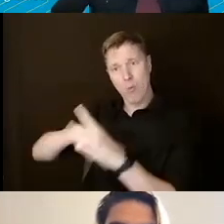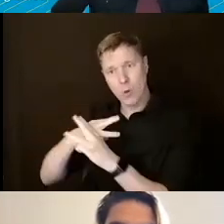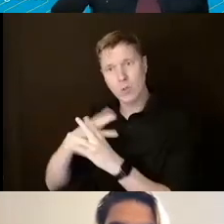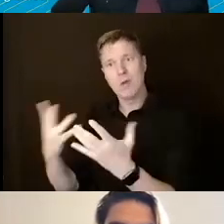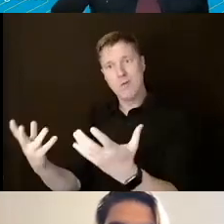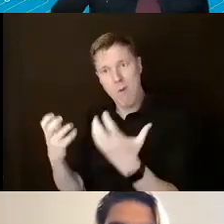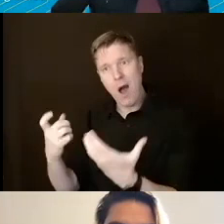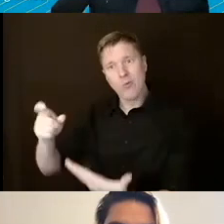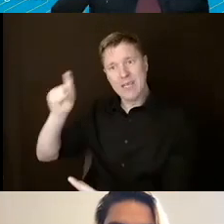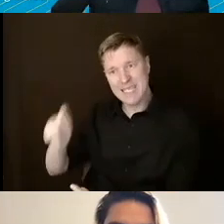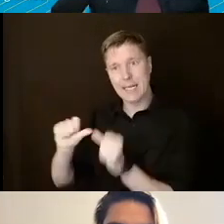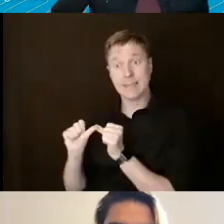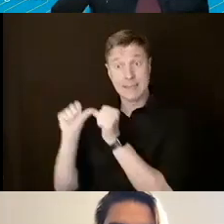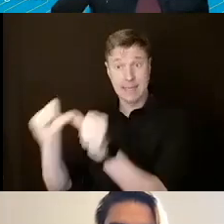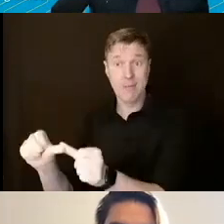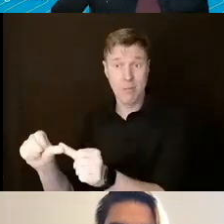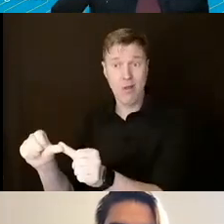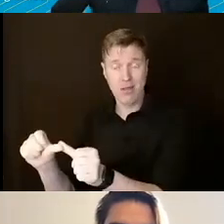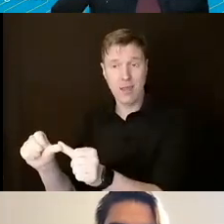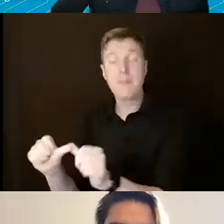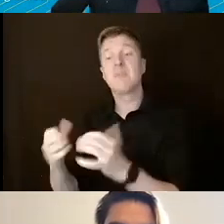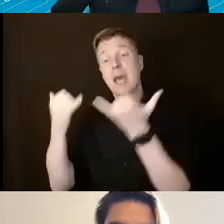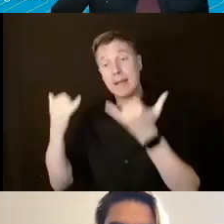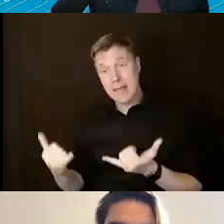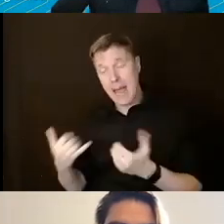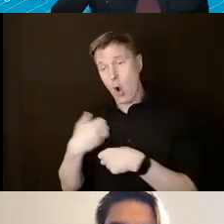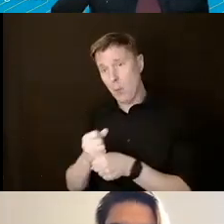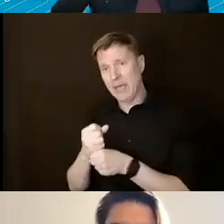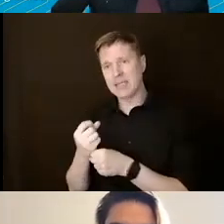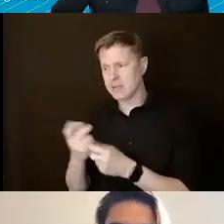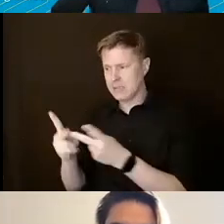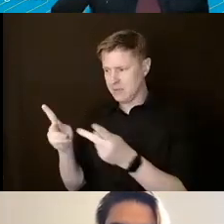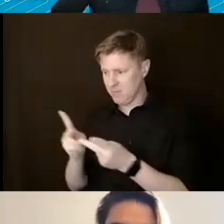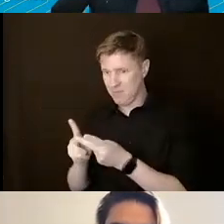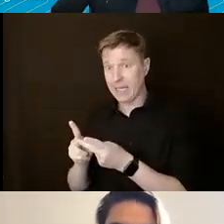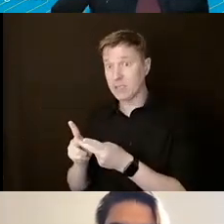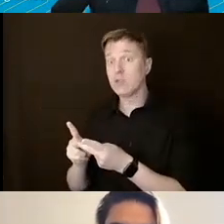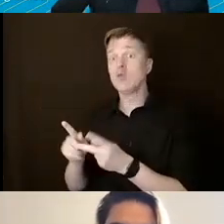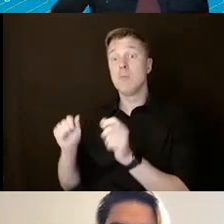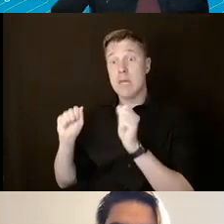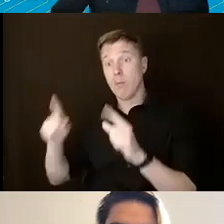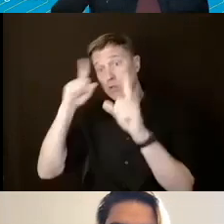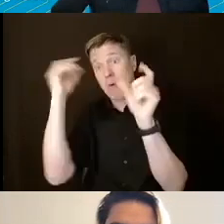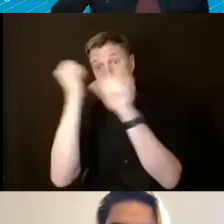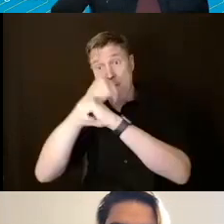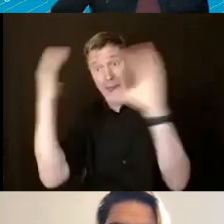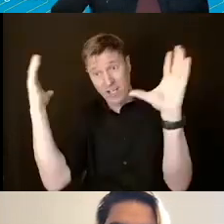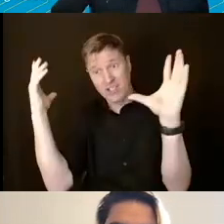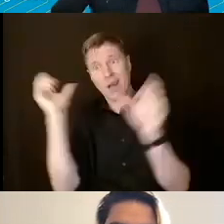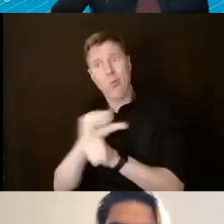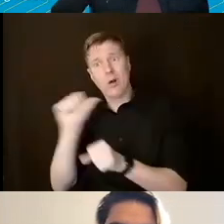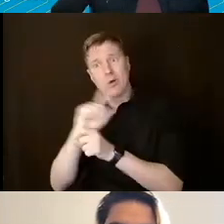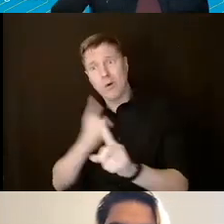sustain us, and that now makes space for us to really be able to both imagine and create a world